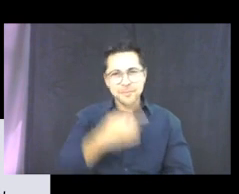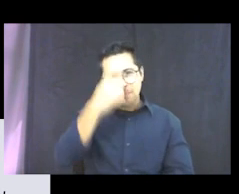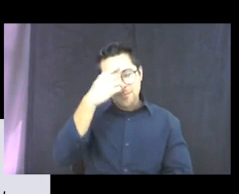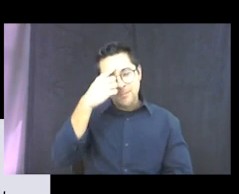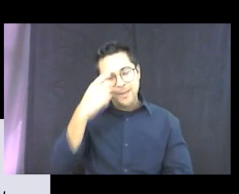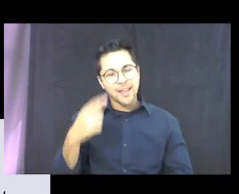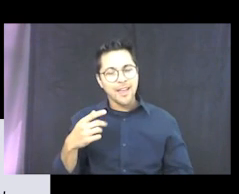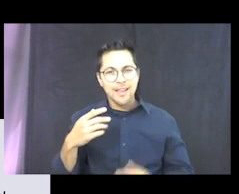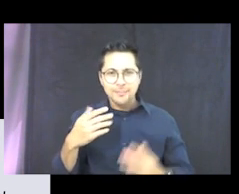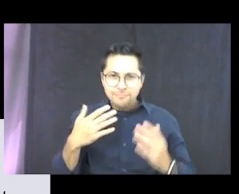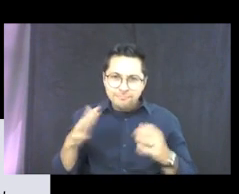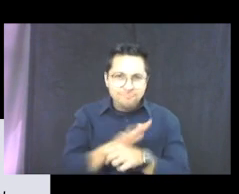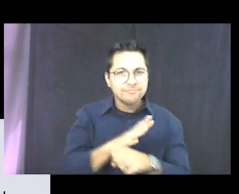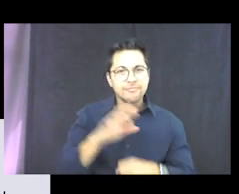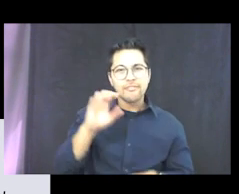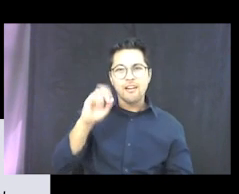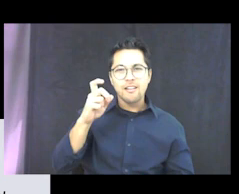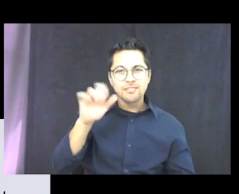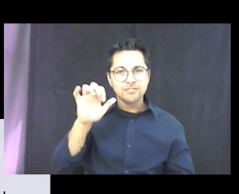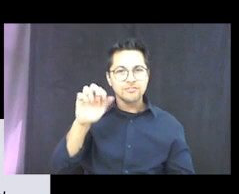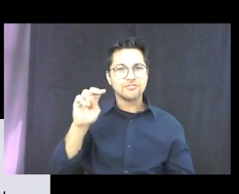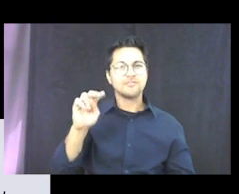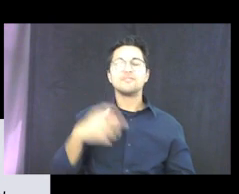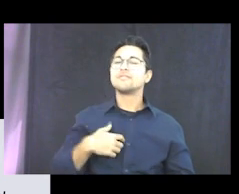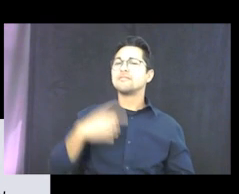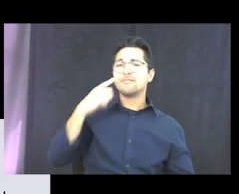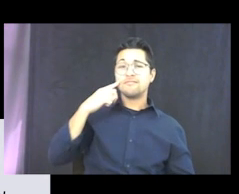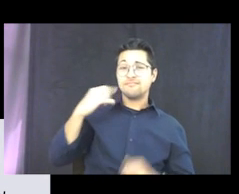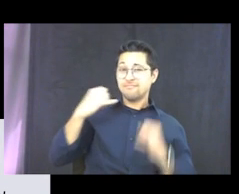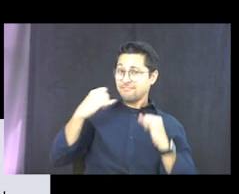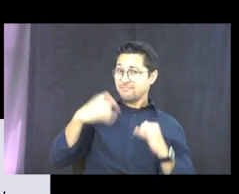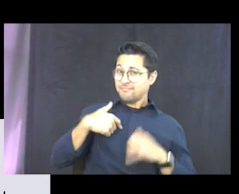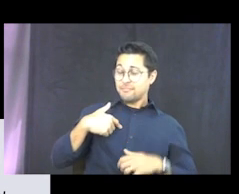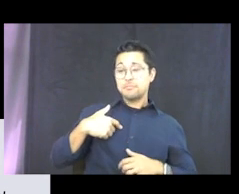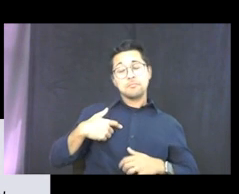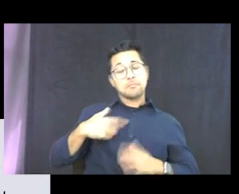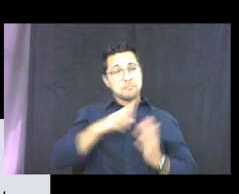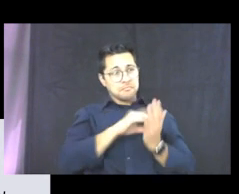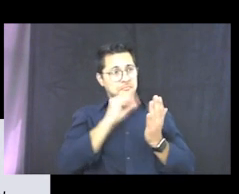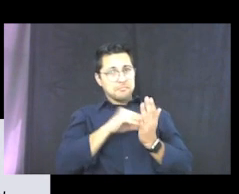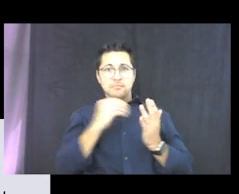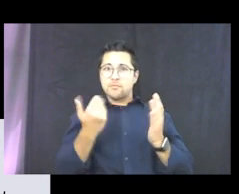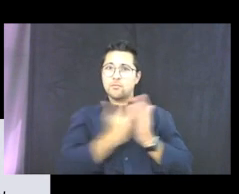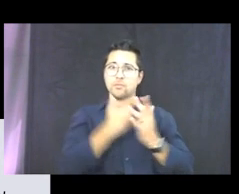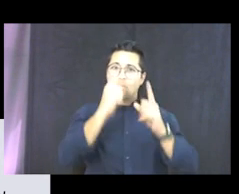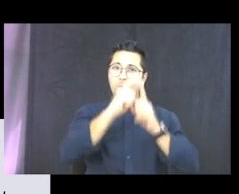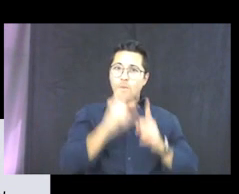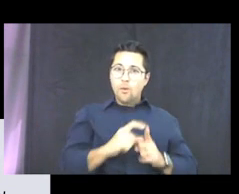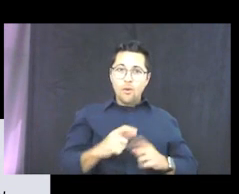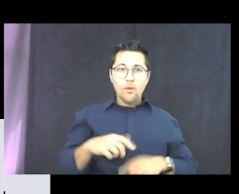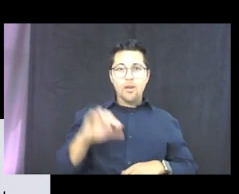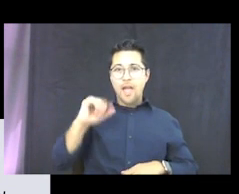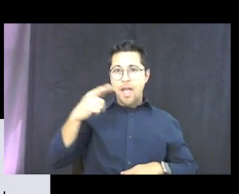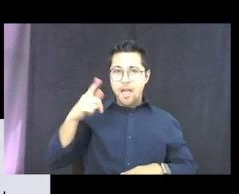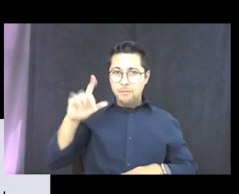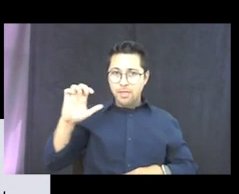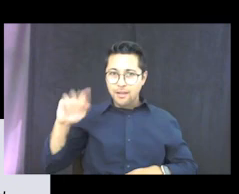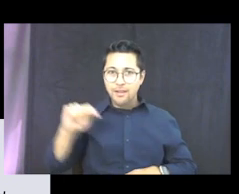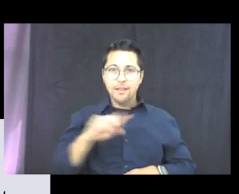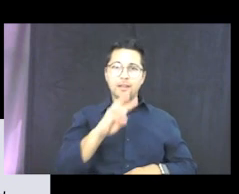with oxygen. And if you all are like me, you learned lots of new words in your vocabulary, applets,